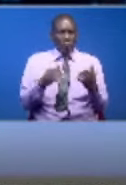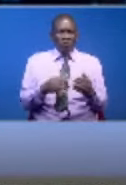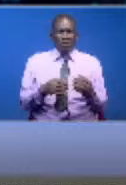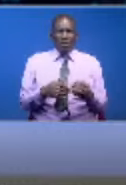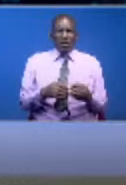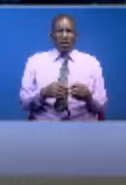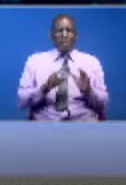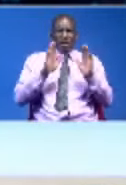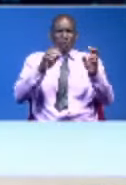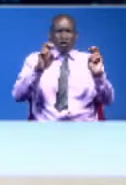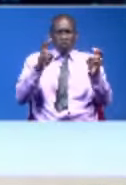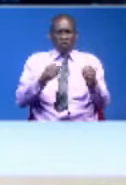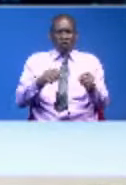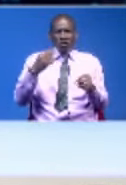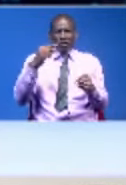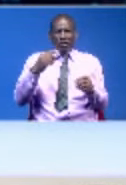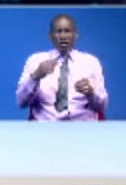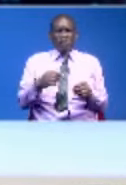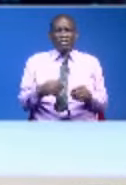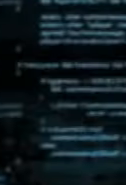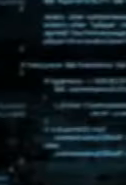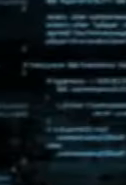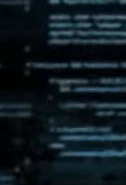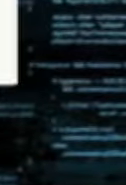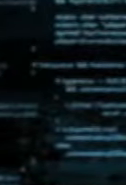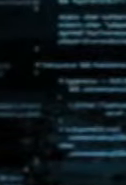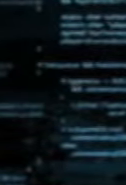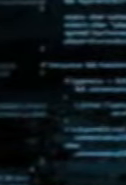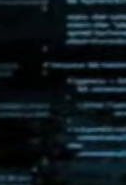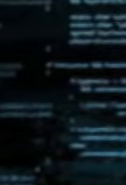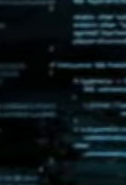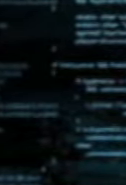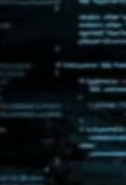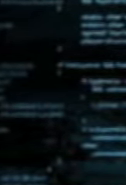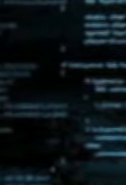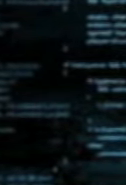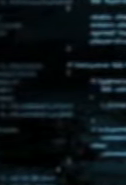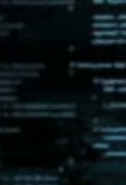subject of greenwashing and what it means. Stay tuned.